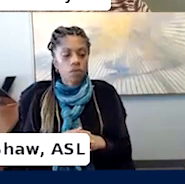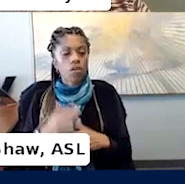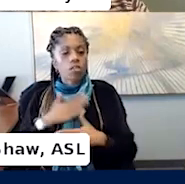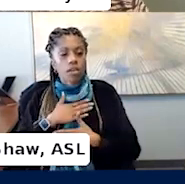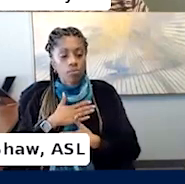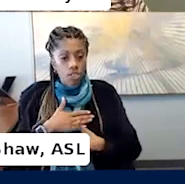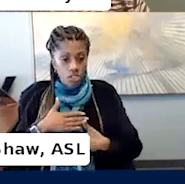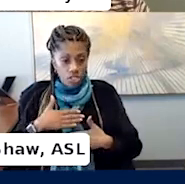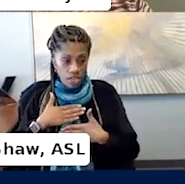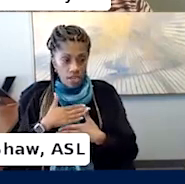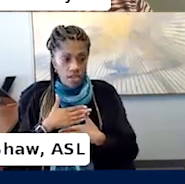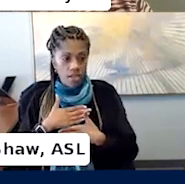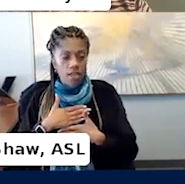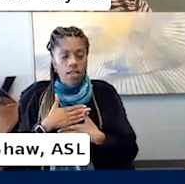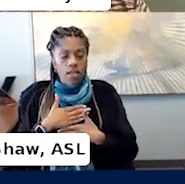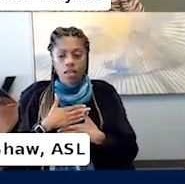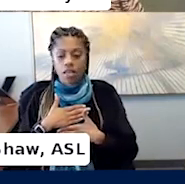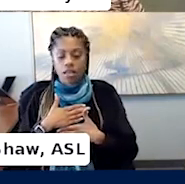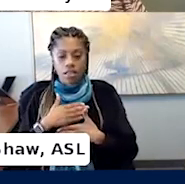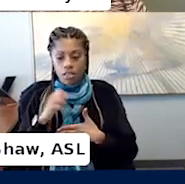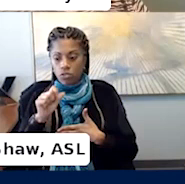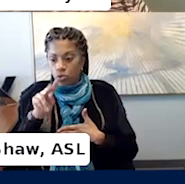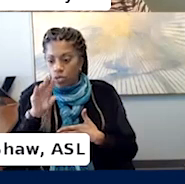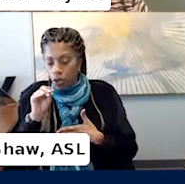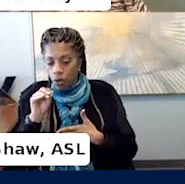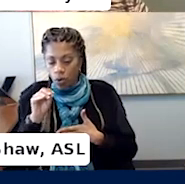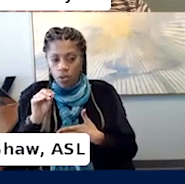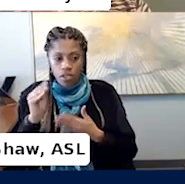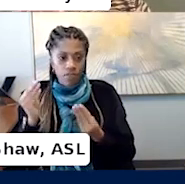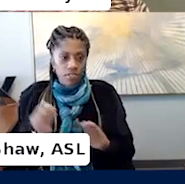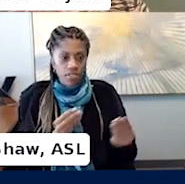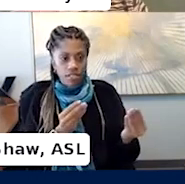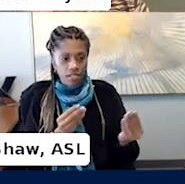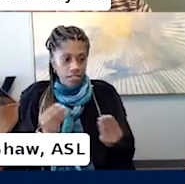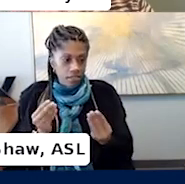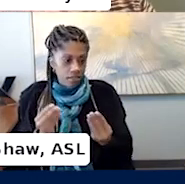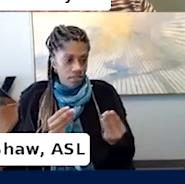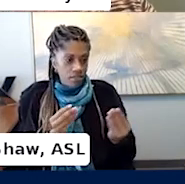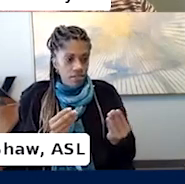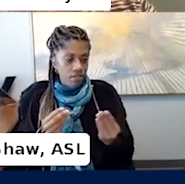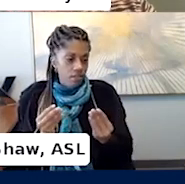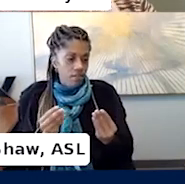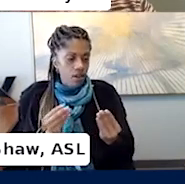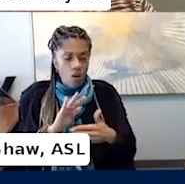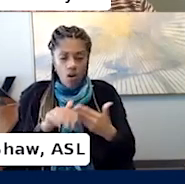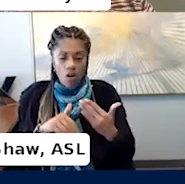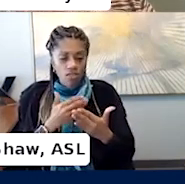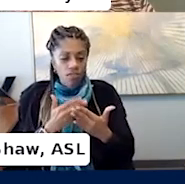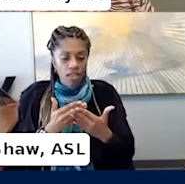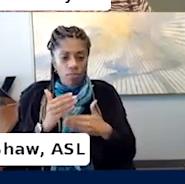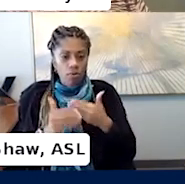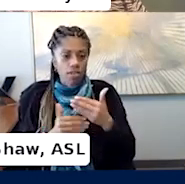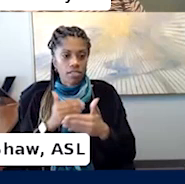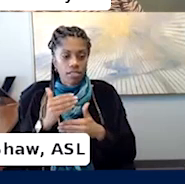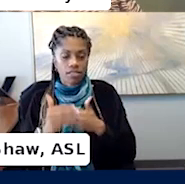mobile facilitators, the work that Studio does. They'll talk about that, they'll share that, but they bring that same intentionality